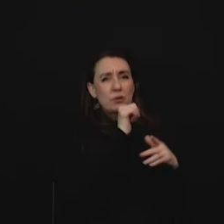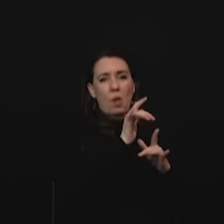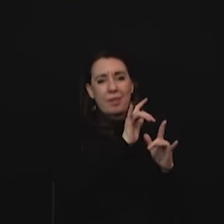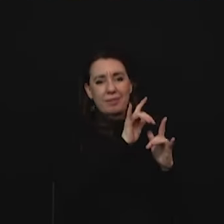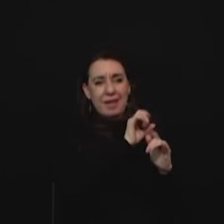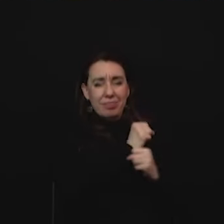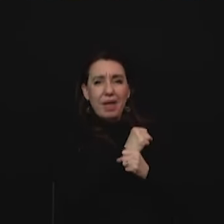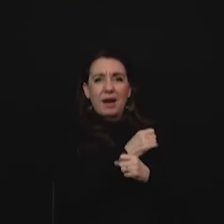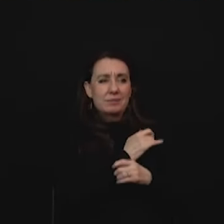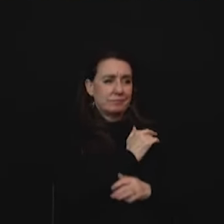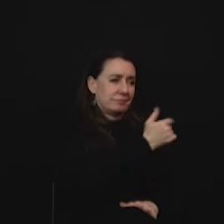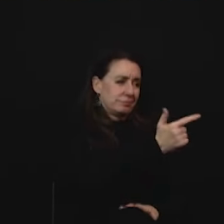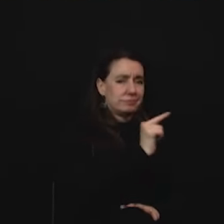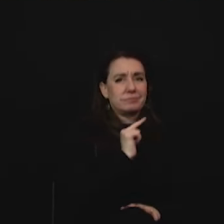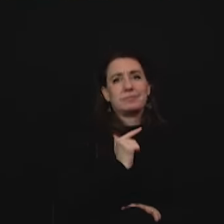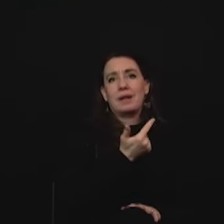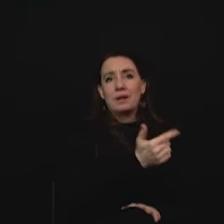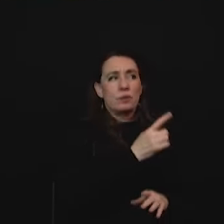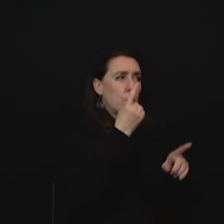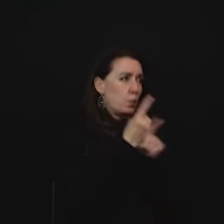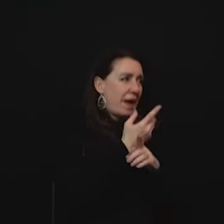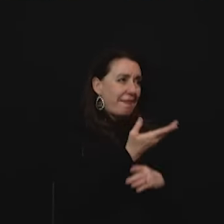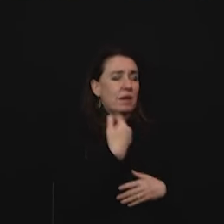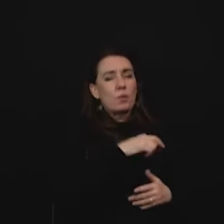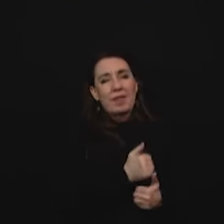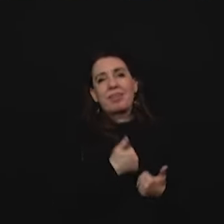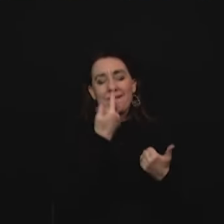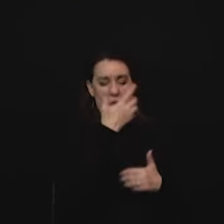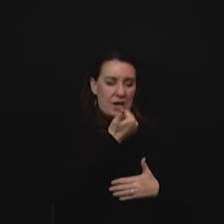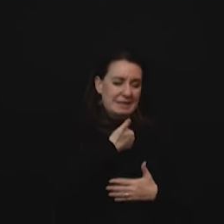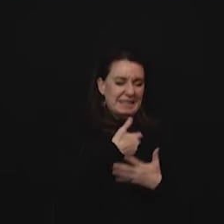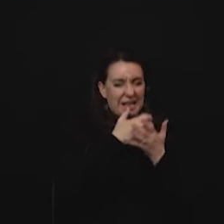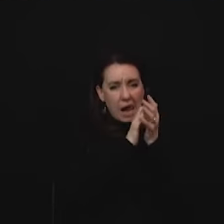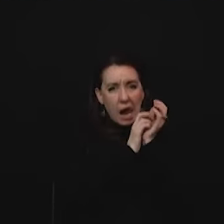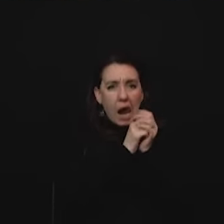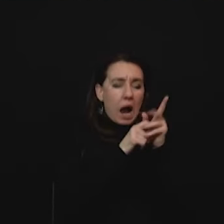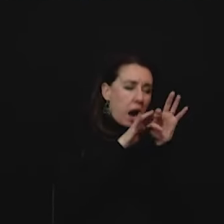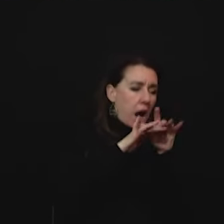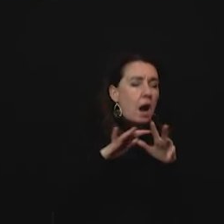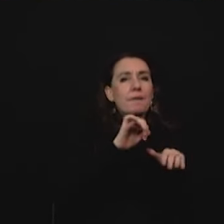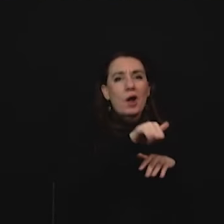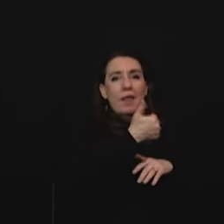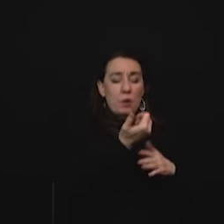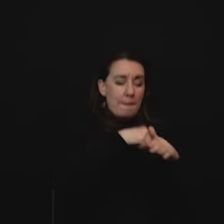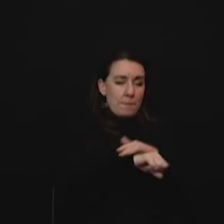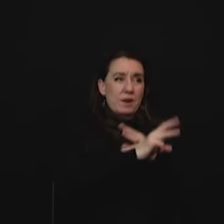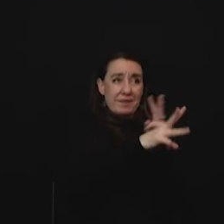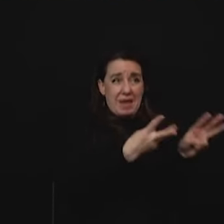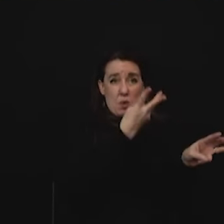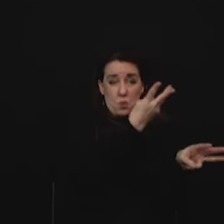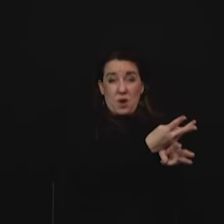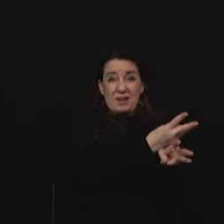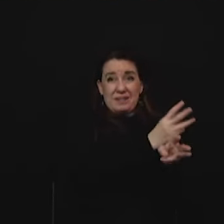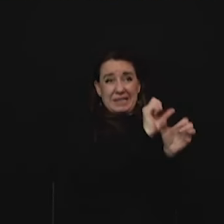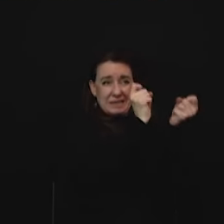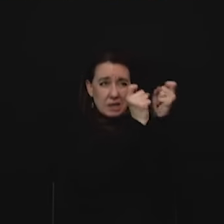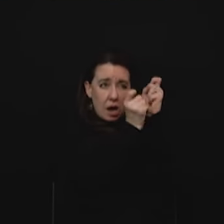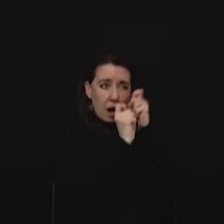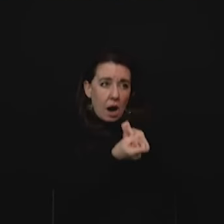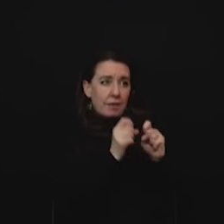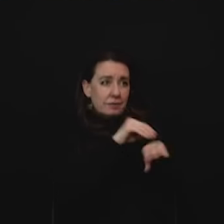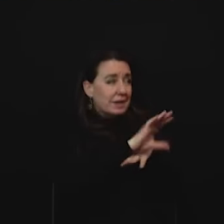other the way that they should, and they don't always do the right thing, and we live for ourselves instead of others first. We're born into that world, and it shapes us and affects